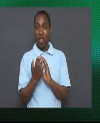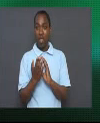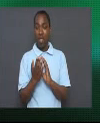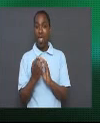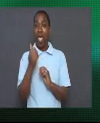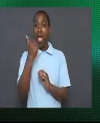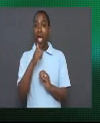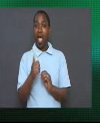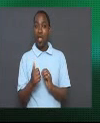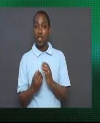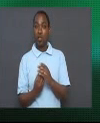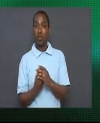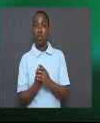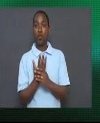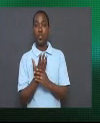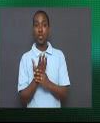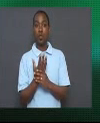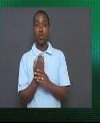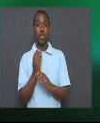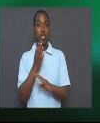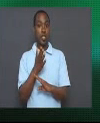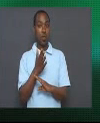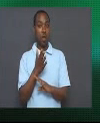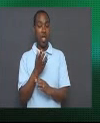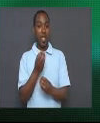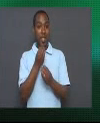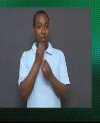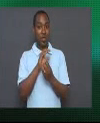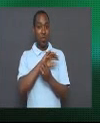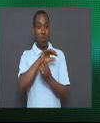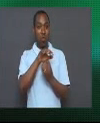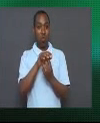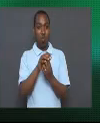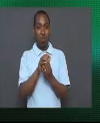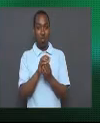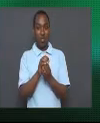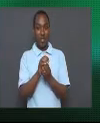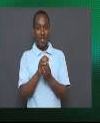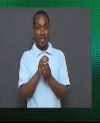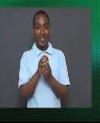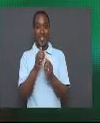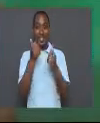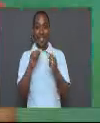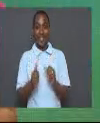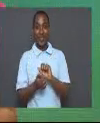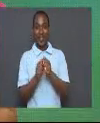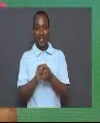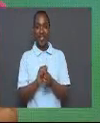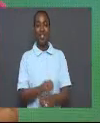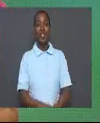can produce gases which can make the food container become misshapen.